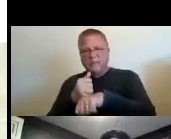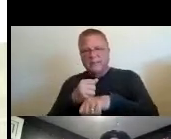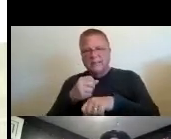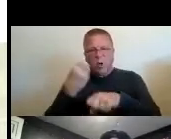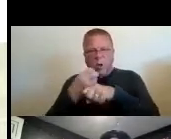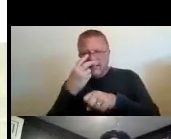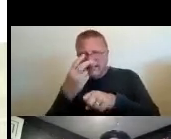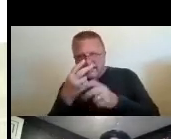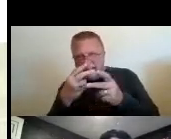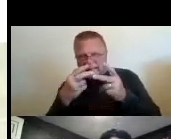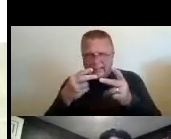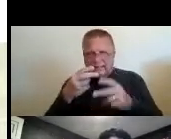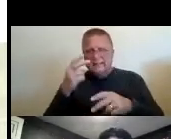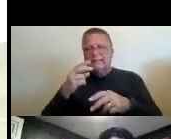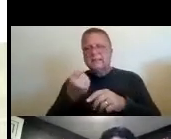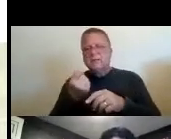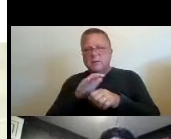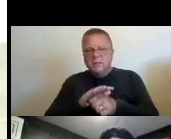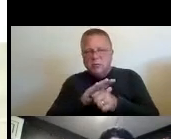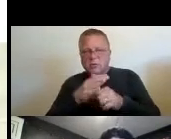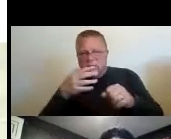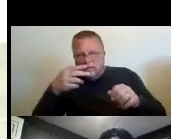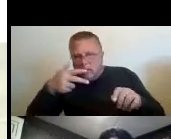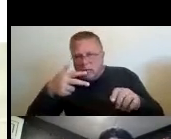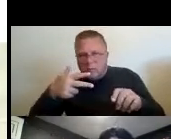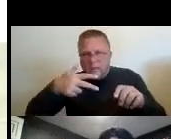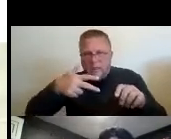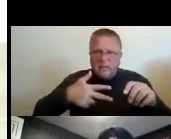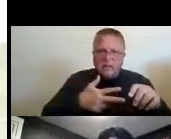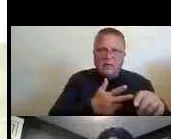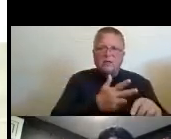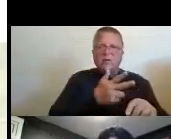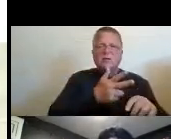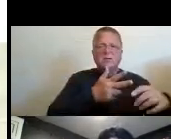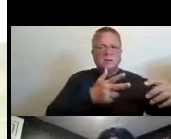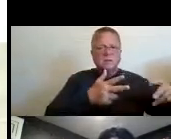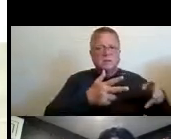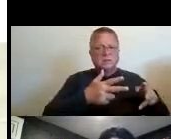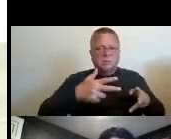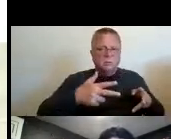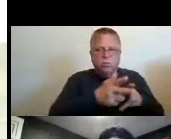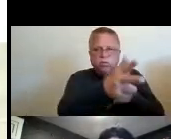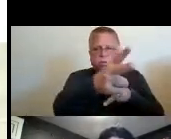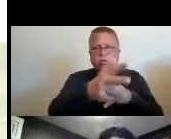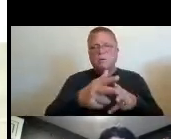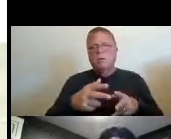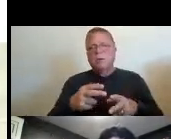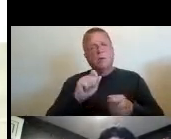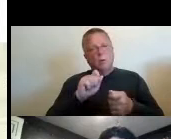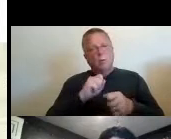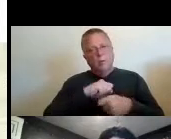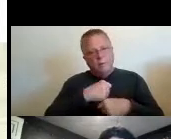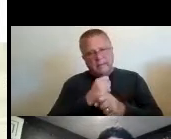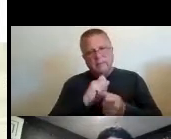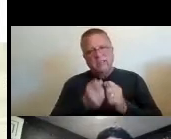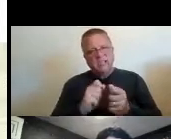stress merging in and out, particularly out from that driveway. We've recently made some changes, and I think that you probably